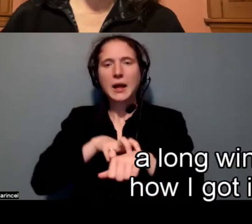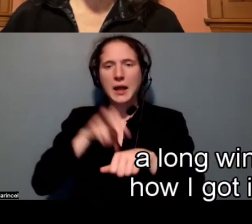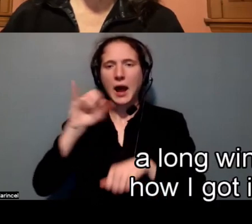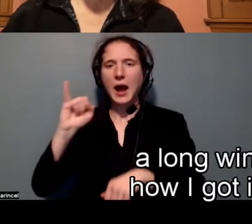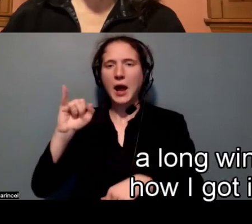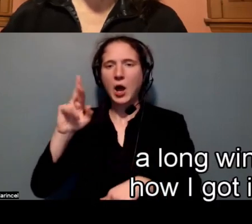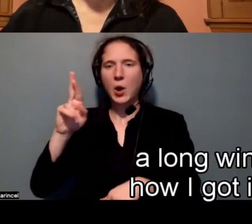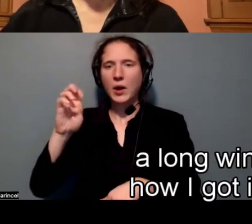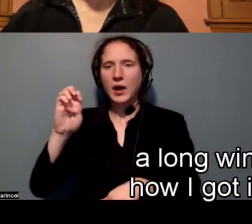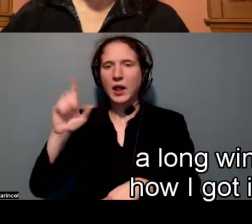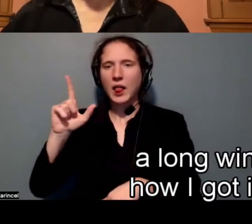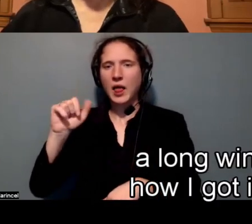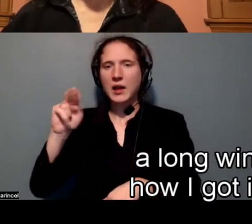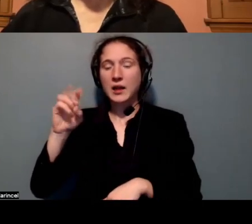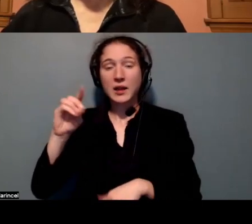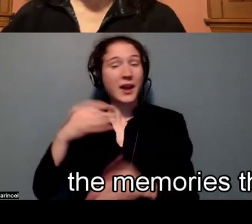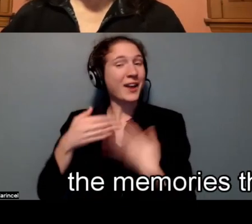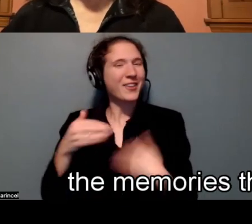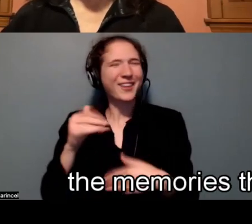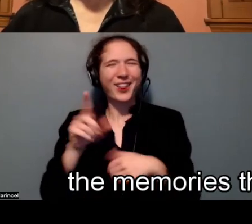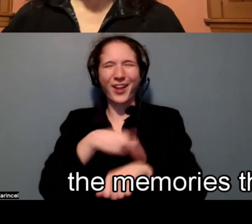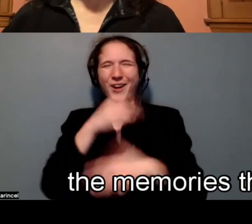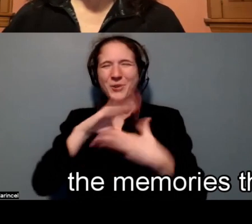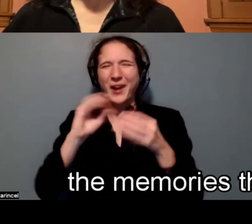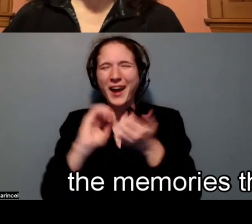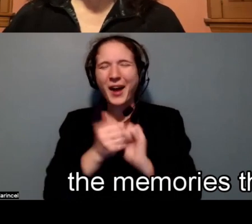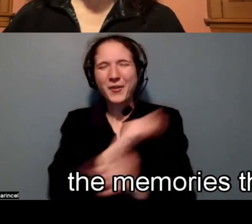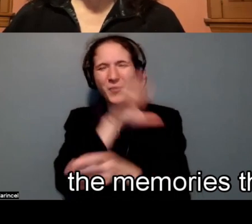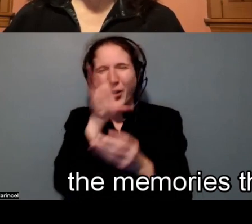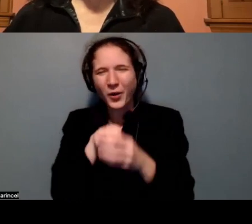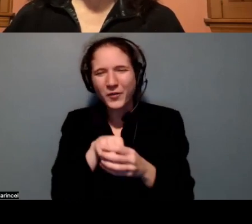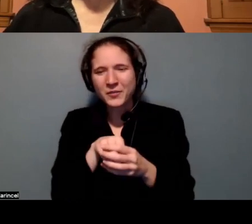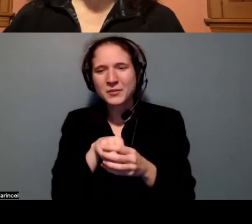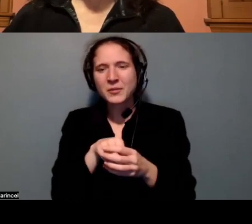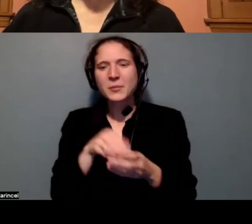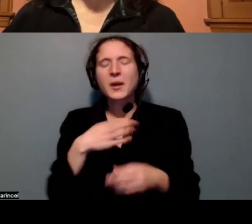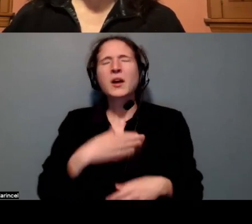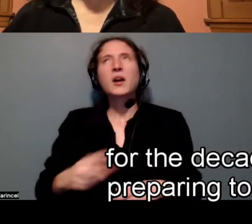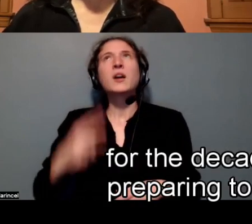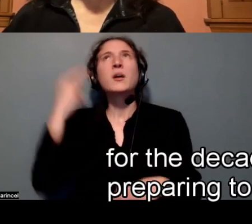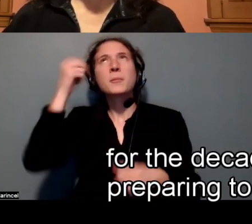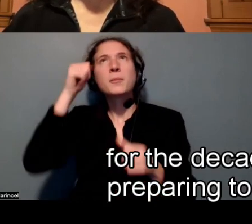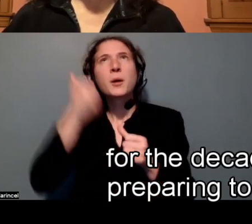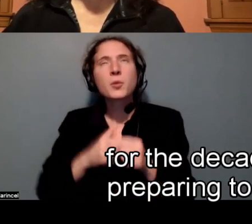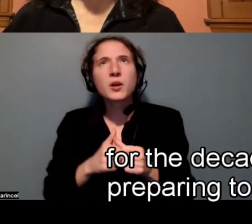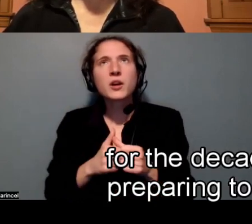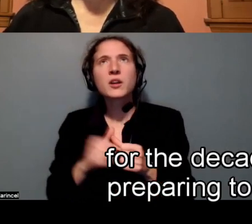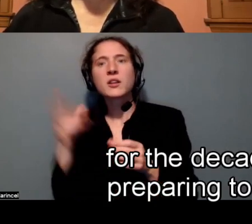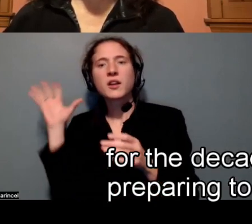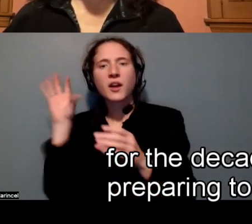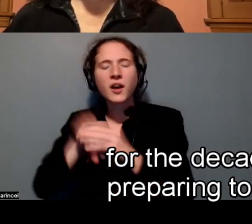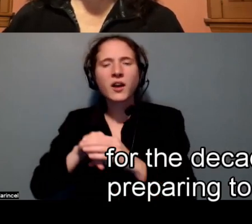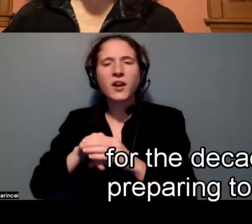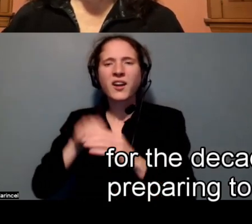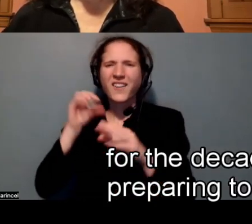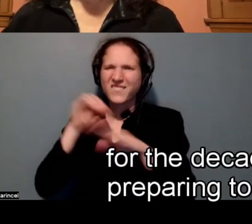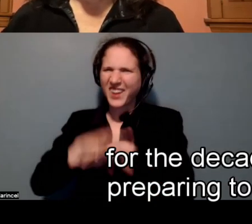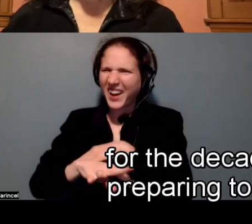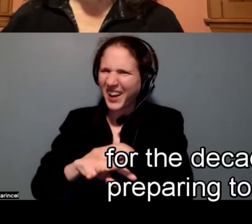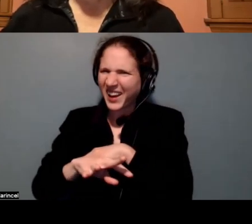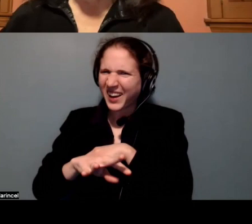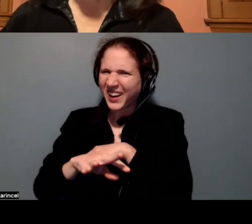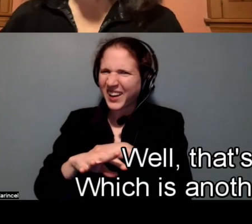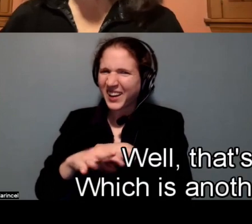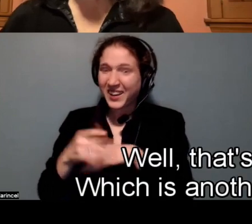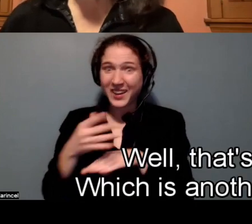of how I got into this, and the memories that I carried along for the decades that I was preparing to actually